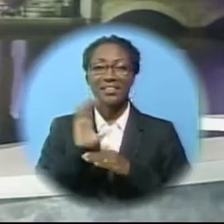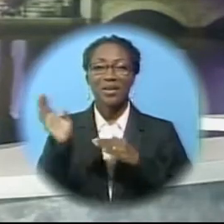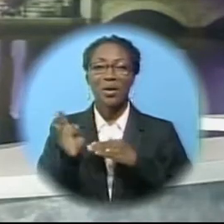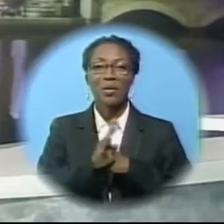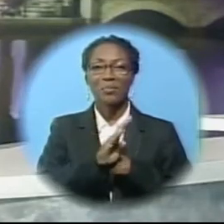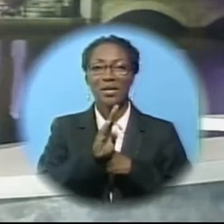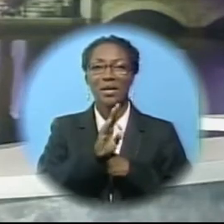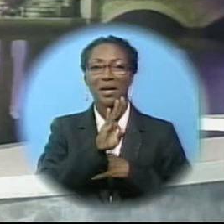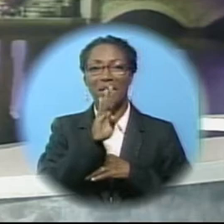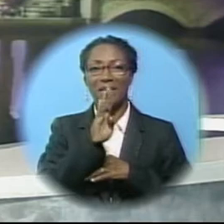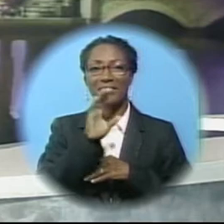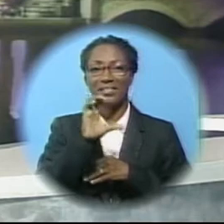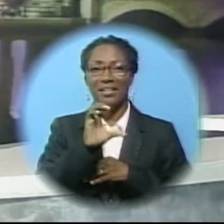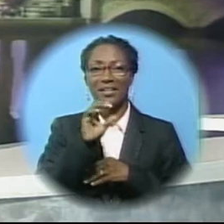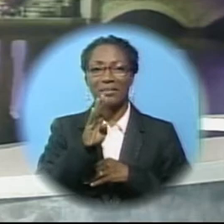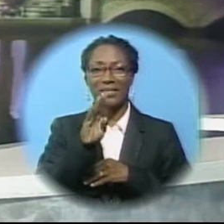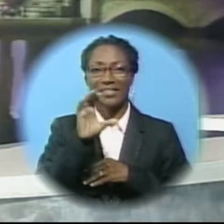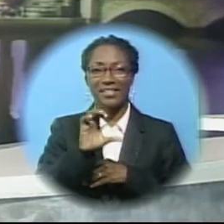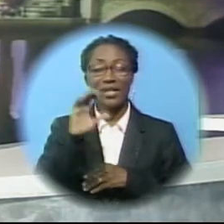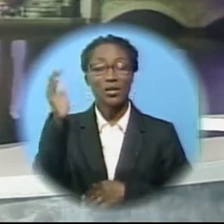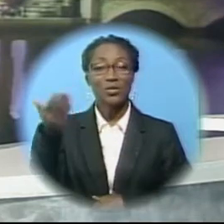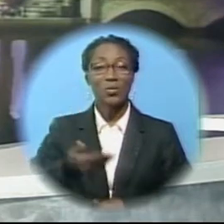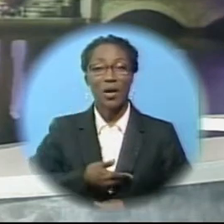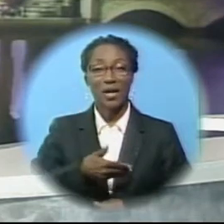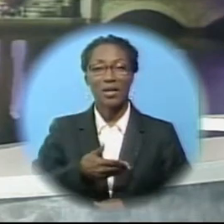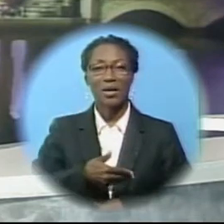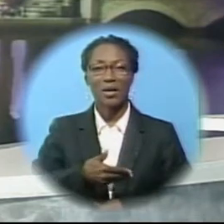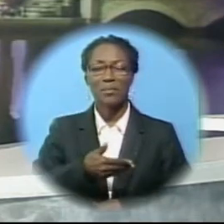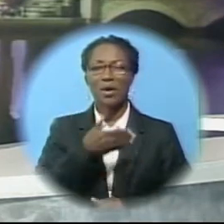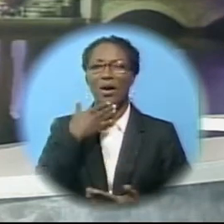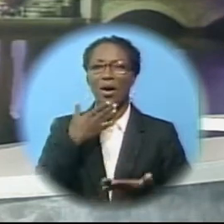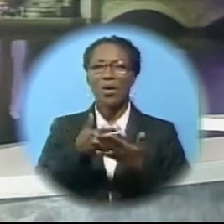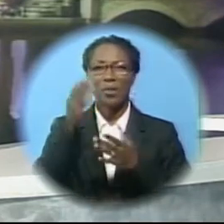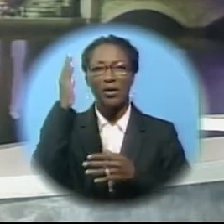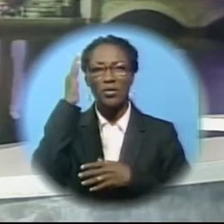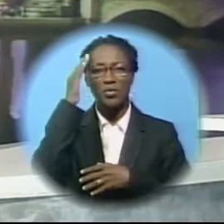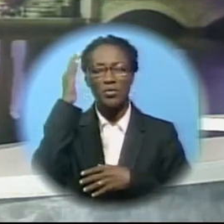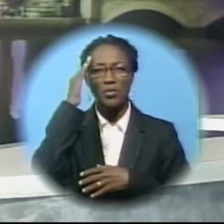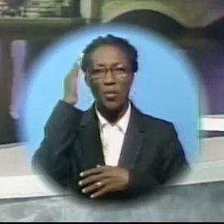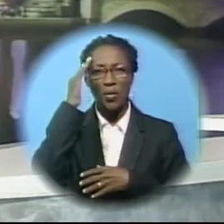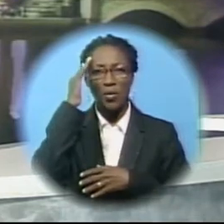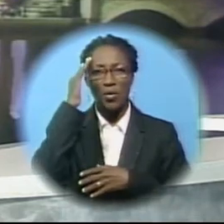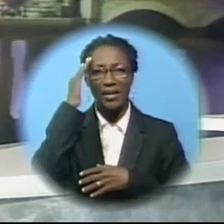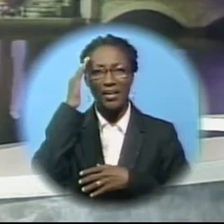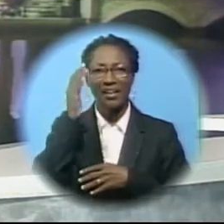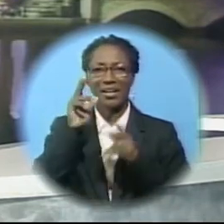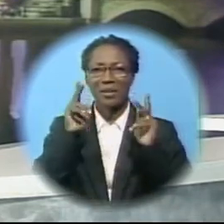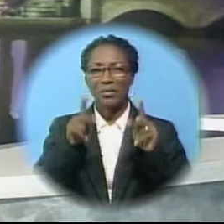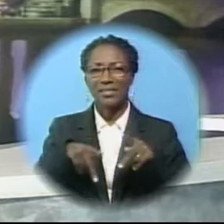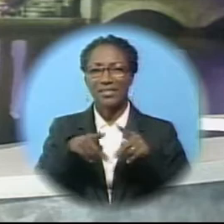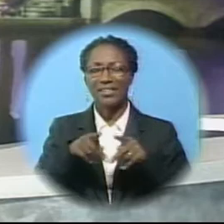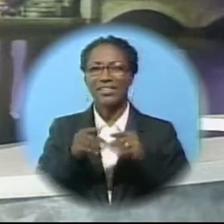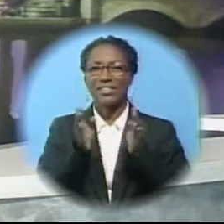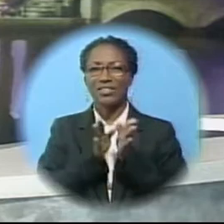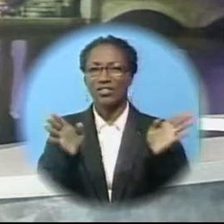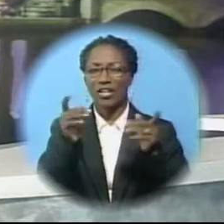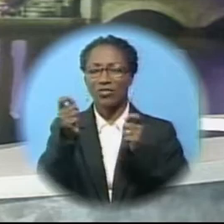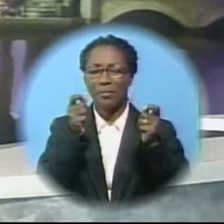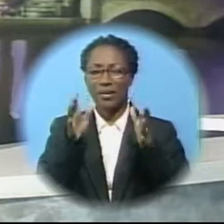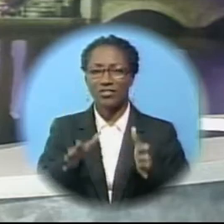Caribbean Broadcasting Corporation has welcomed a well-known media veteran as its new general manager. Ryan Broom has